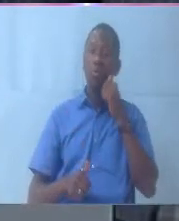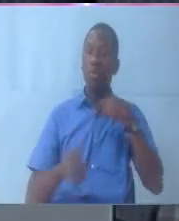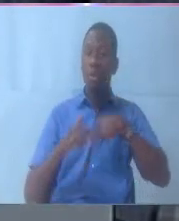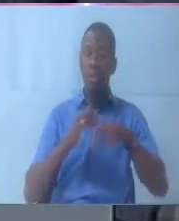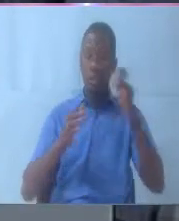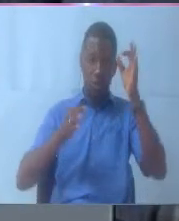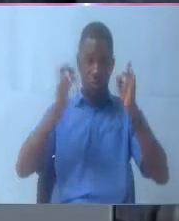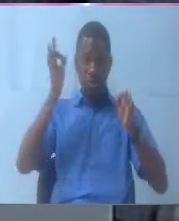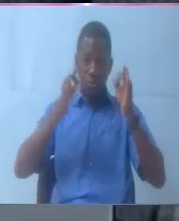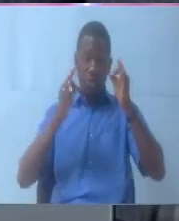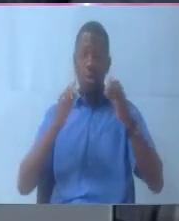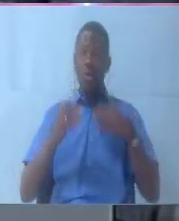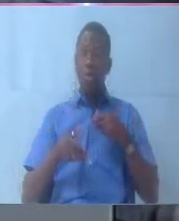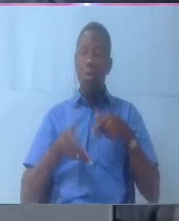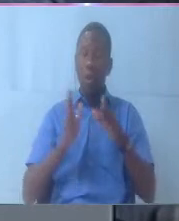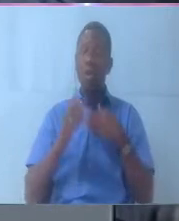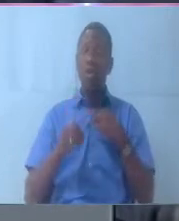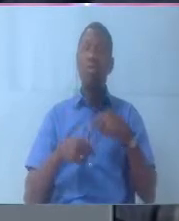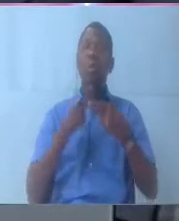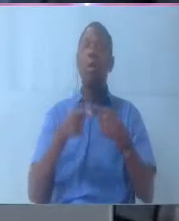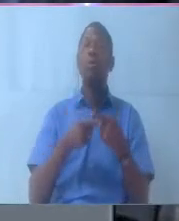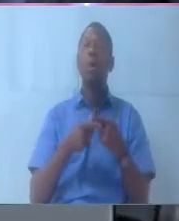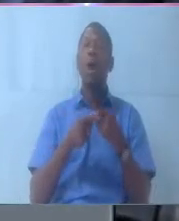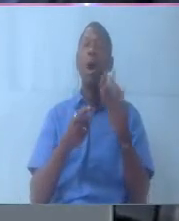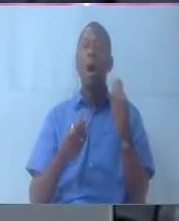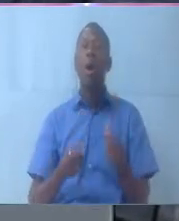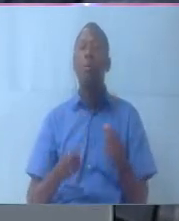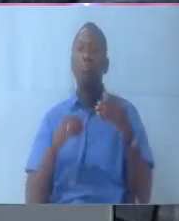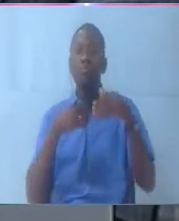to removal of judges.